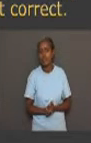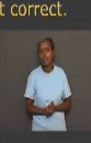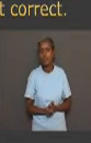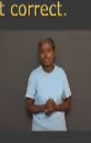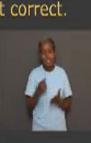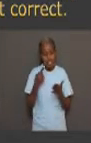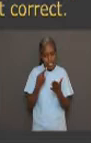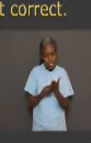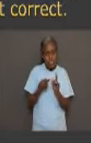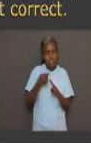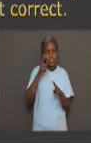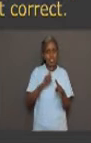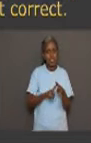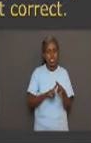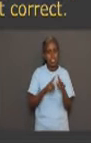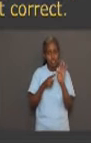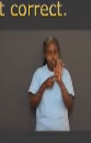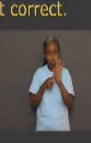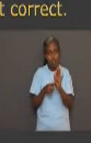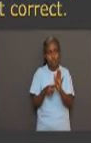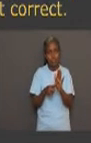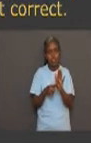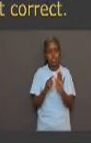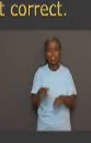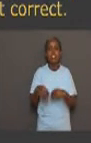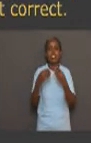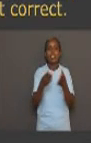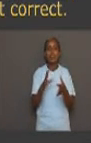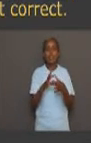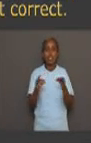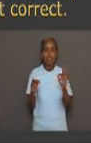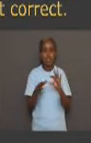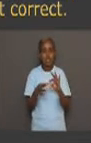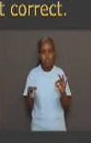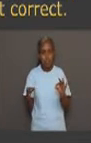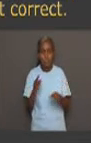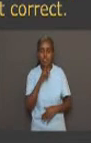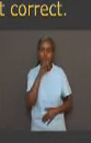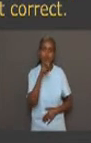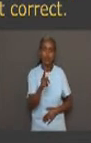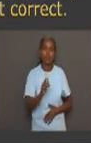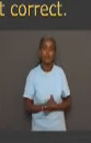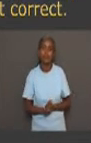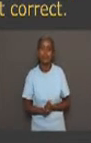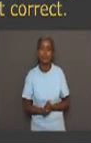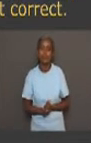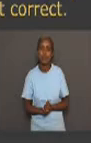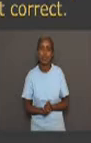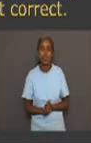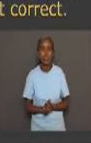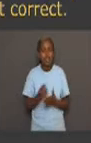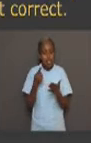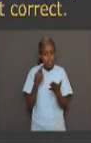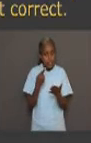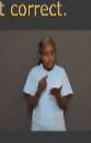This in turn shows that the given statement is true. That